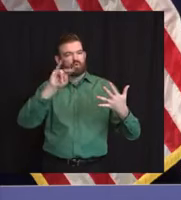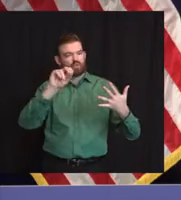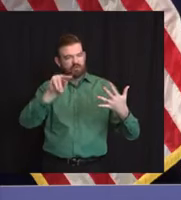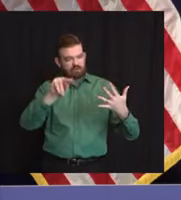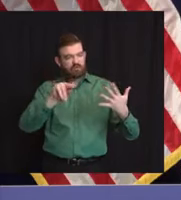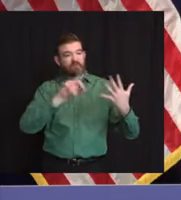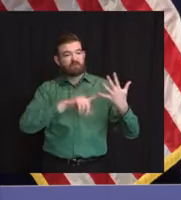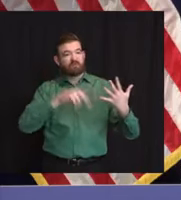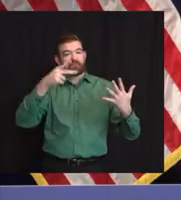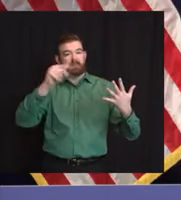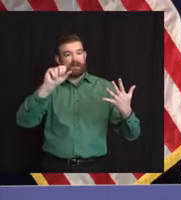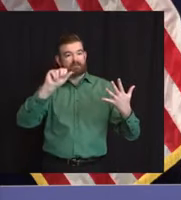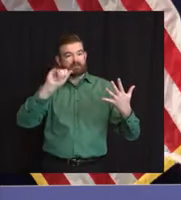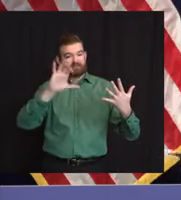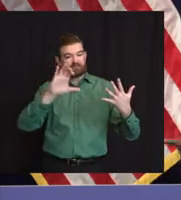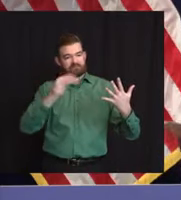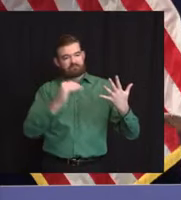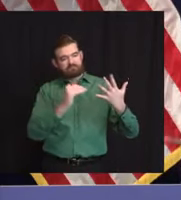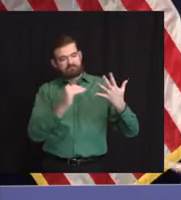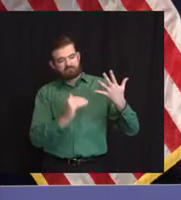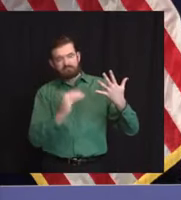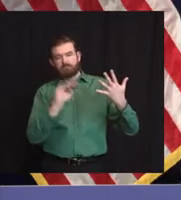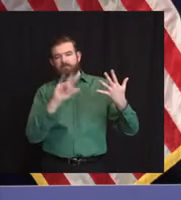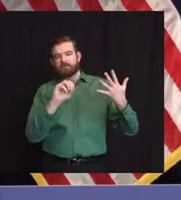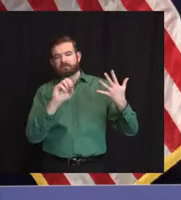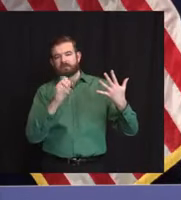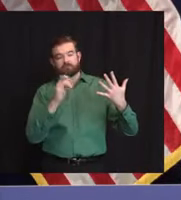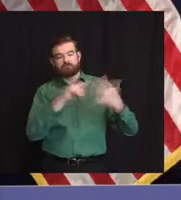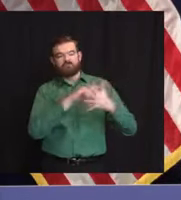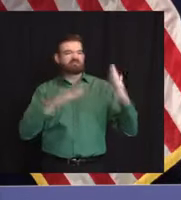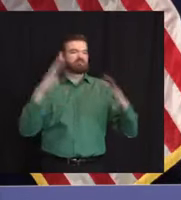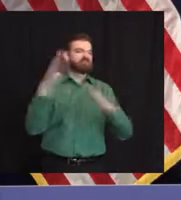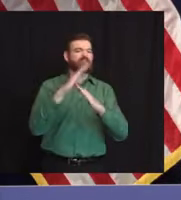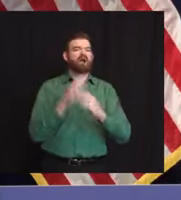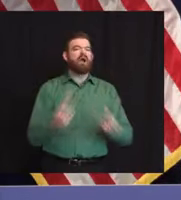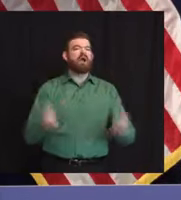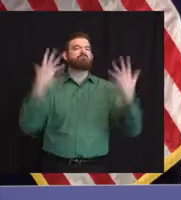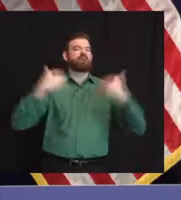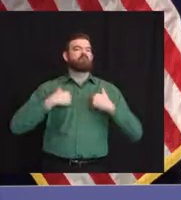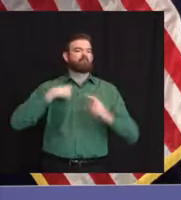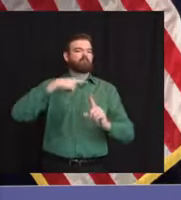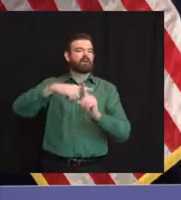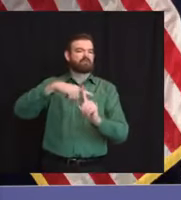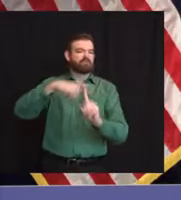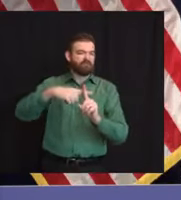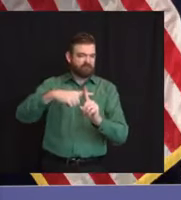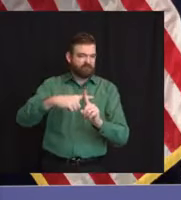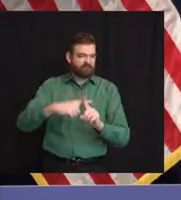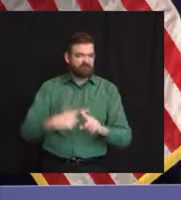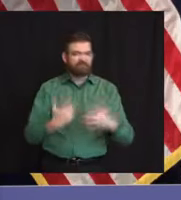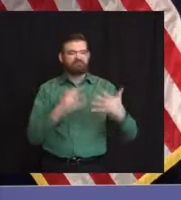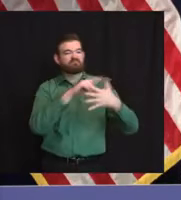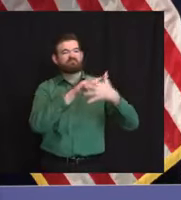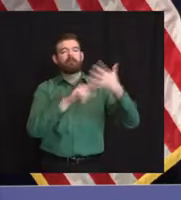the 6 with the most positives, and not surprising given that they're largely in that New York metro